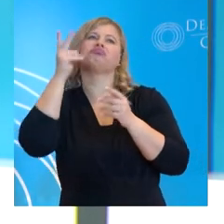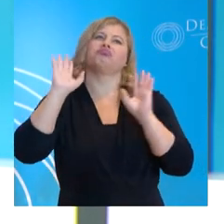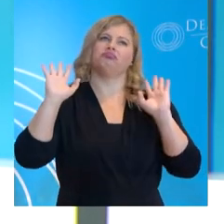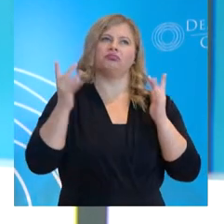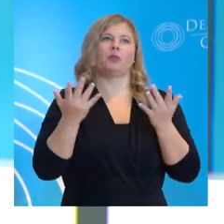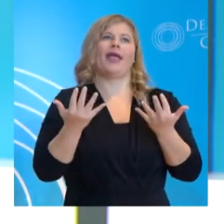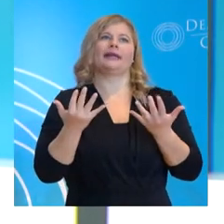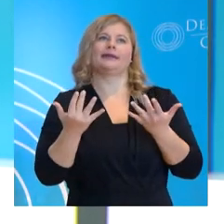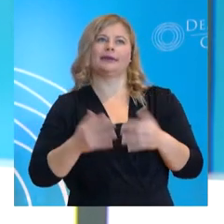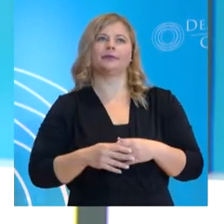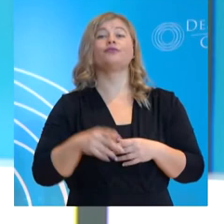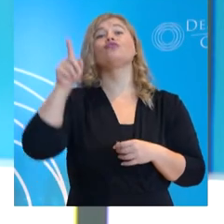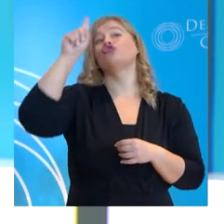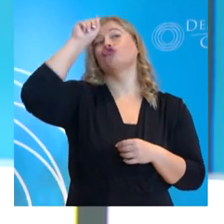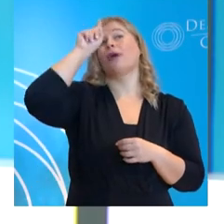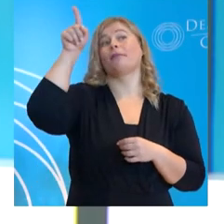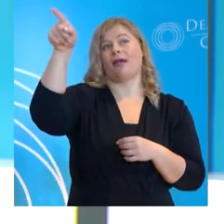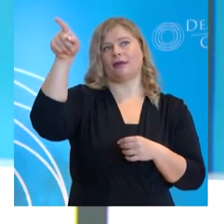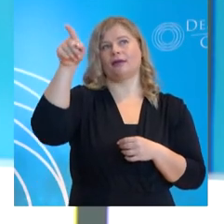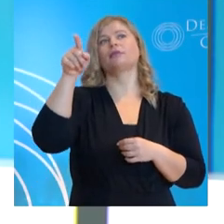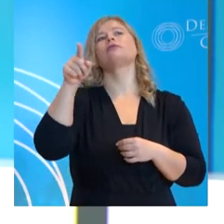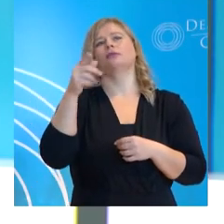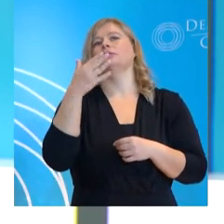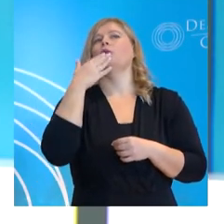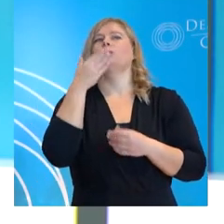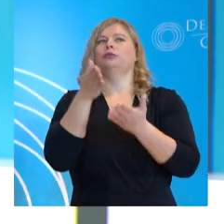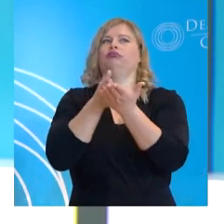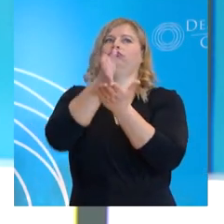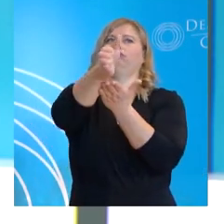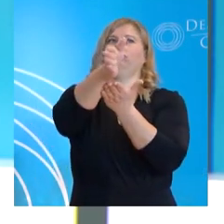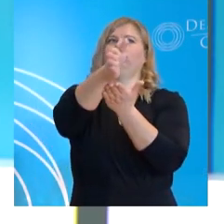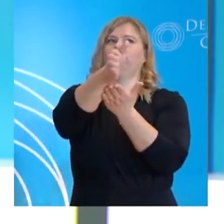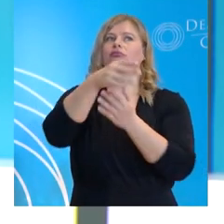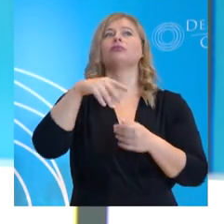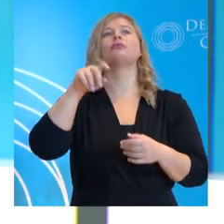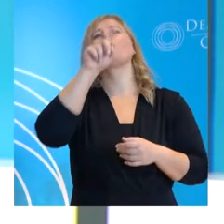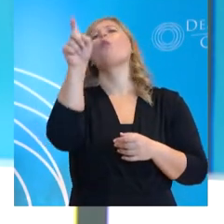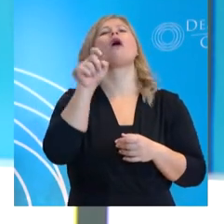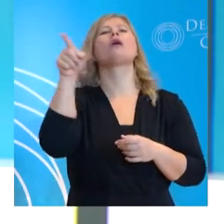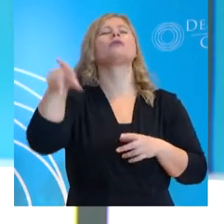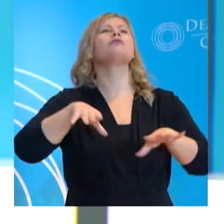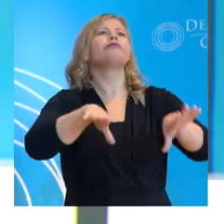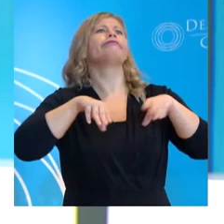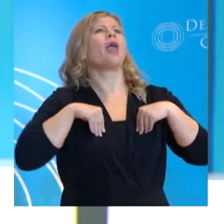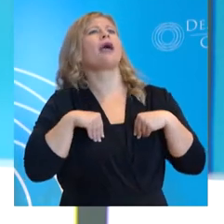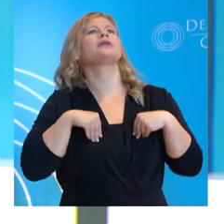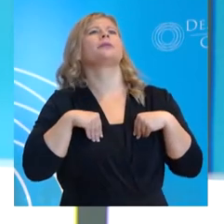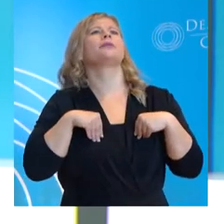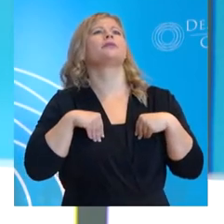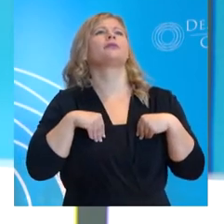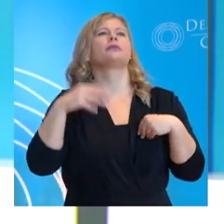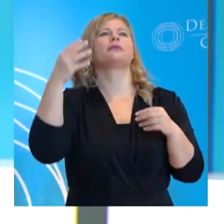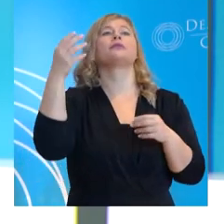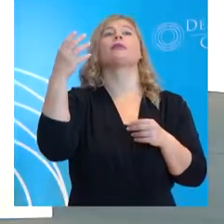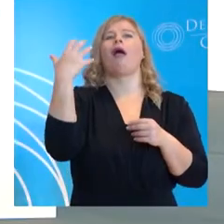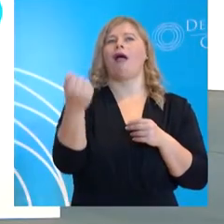step, I think, in the right direction by accepting the concept of a European debt instrument, which was essentially behind the